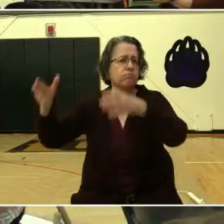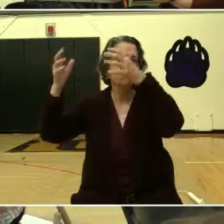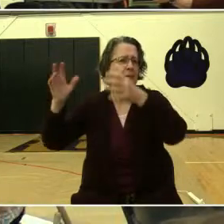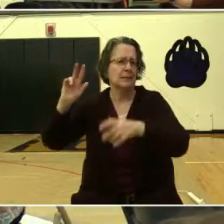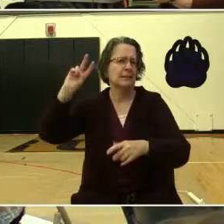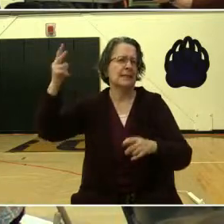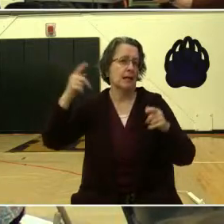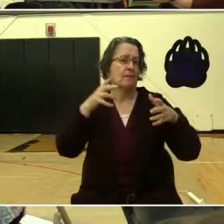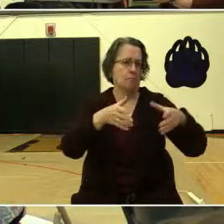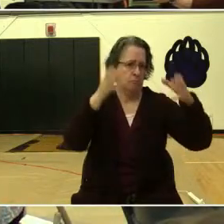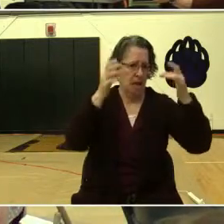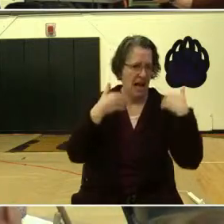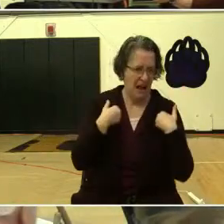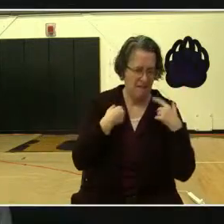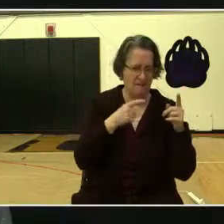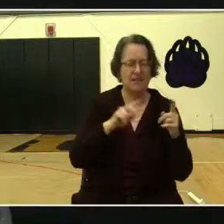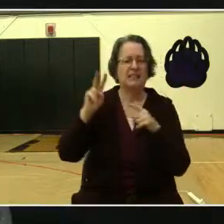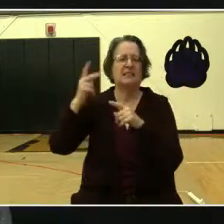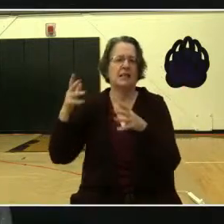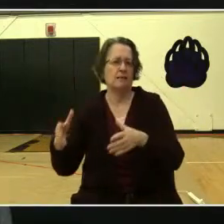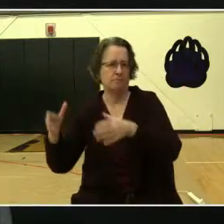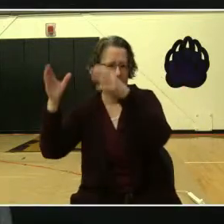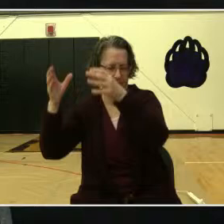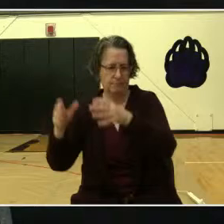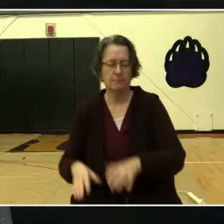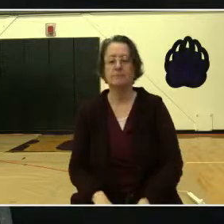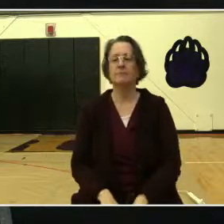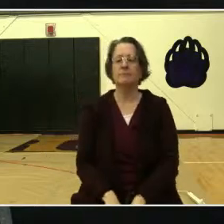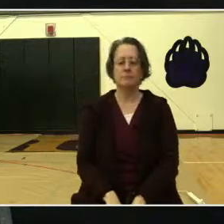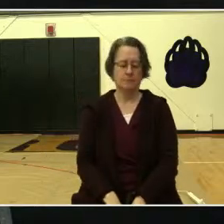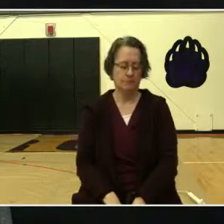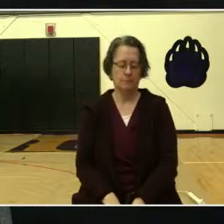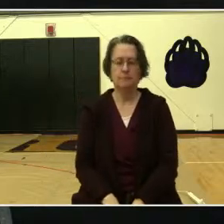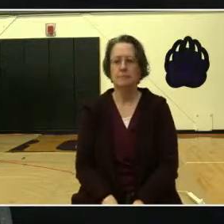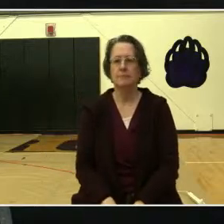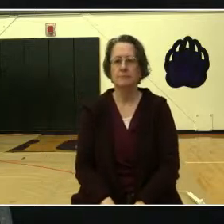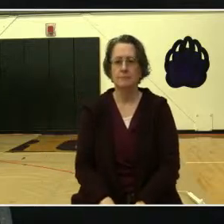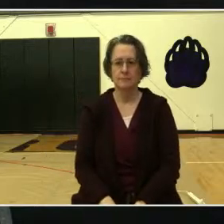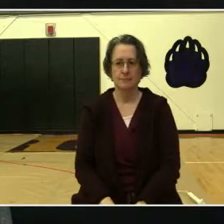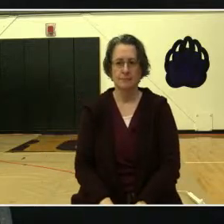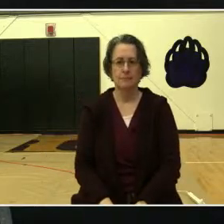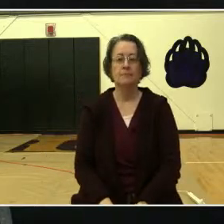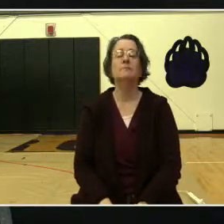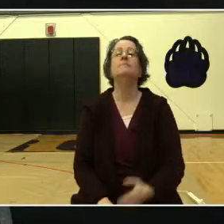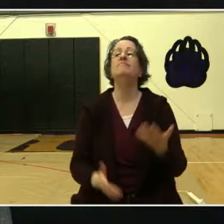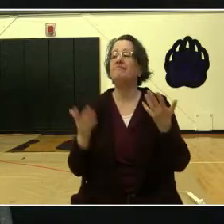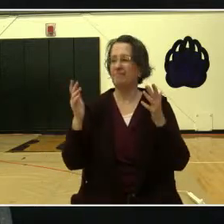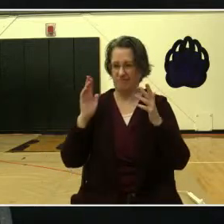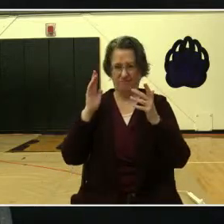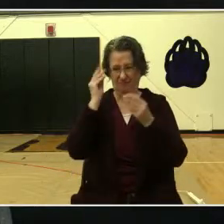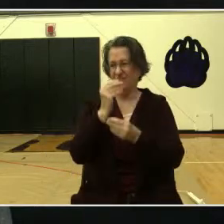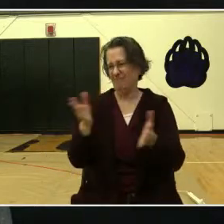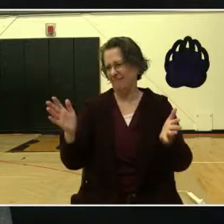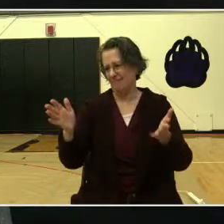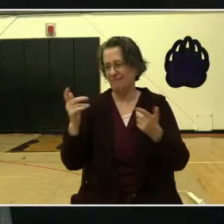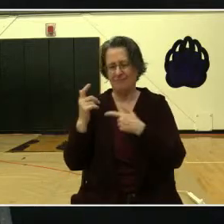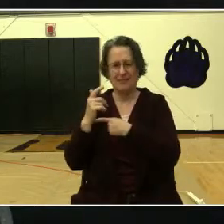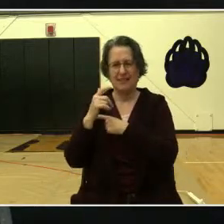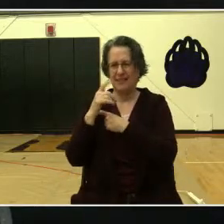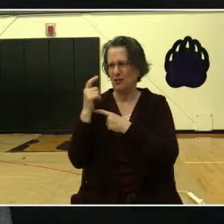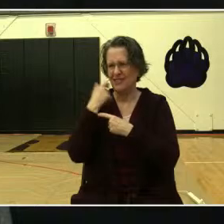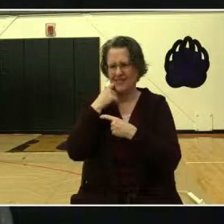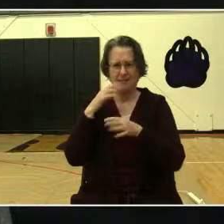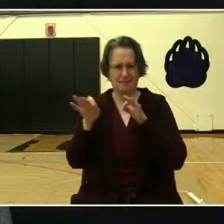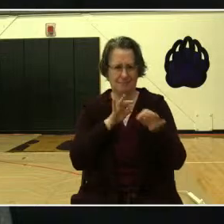tank as noted by Mr good now uh voting will be by Australian ballot polls open